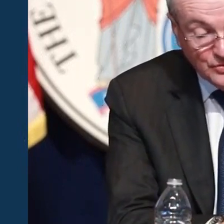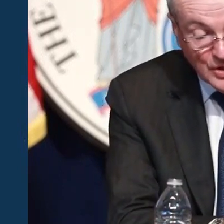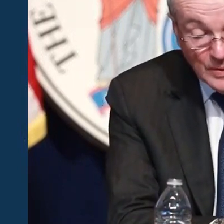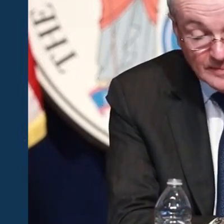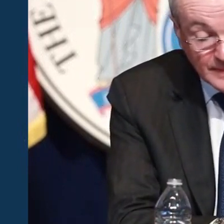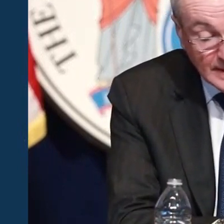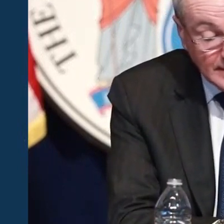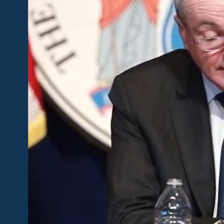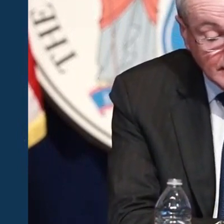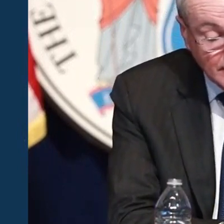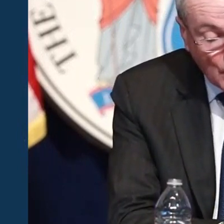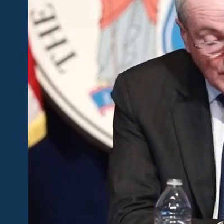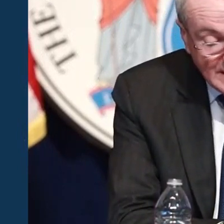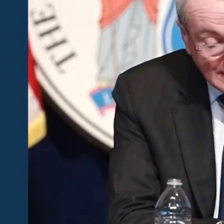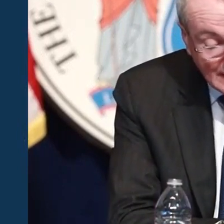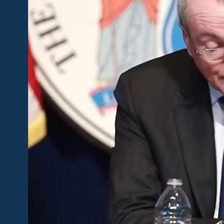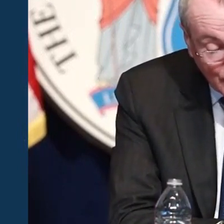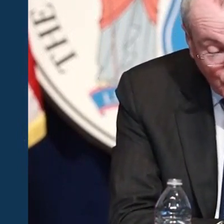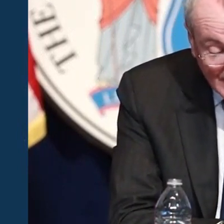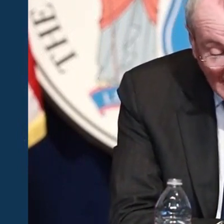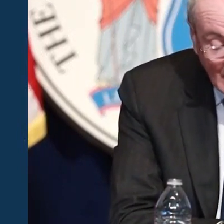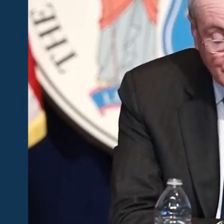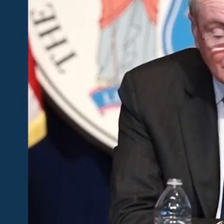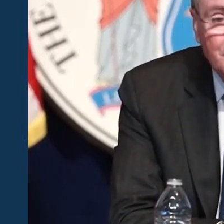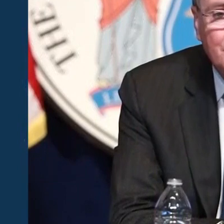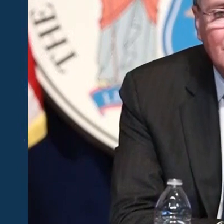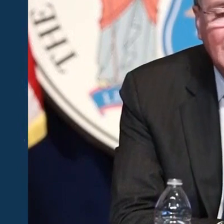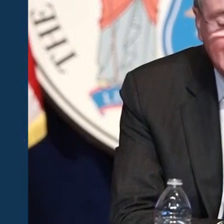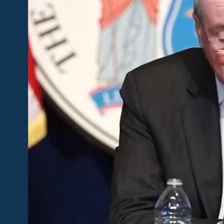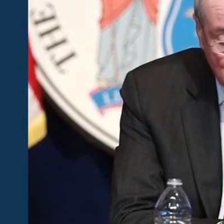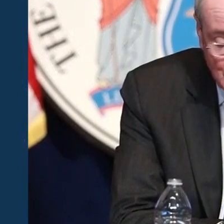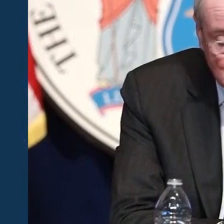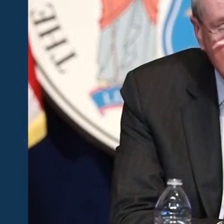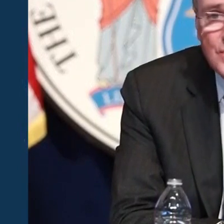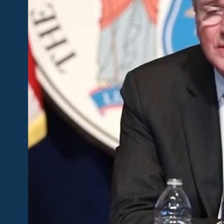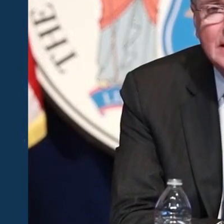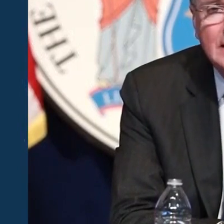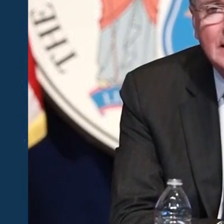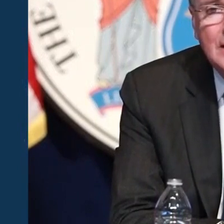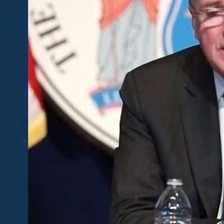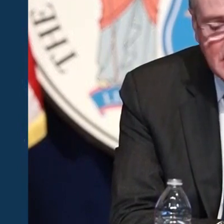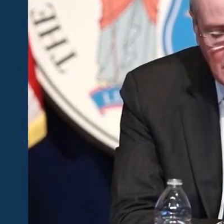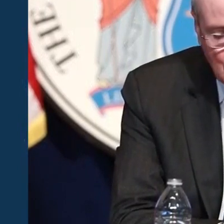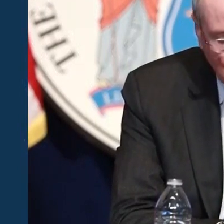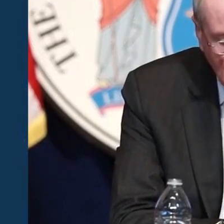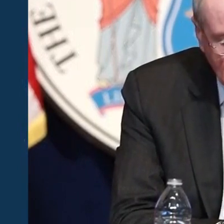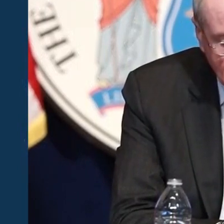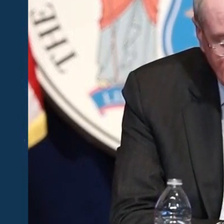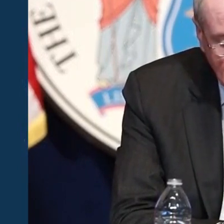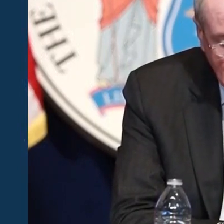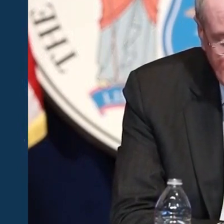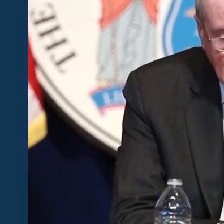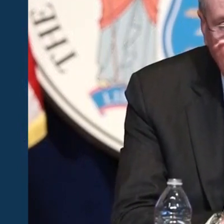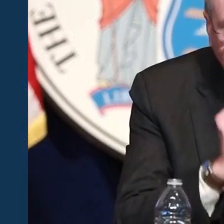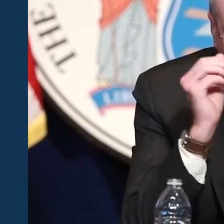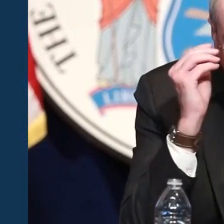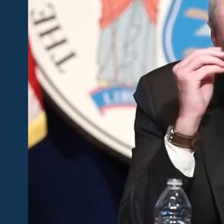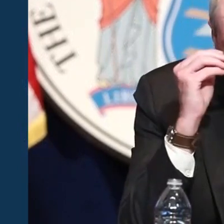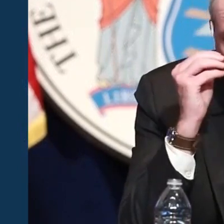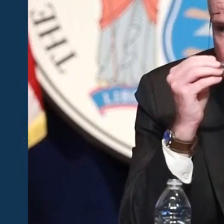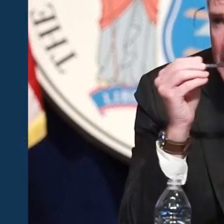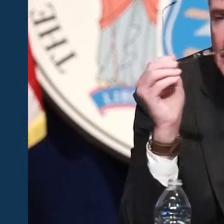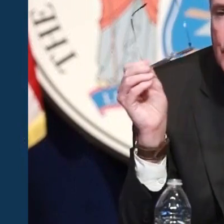is slowing. But if we let up, it can just as easily become red again. There's